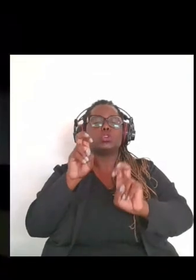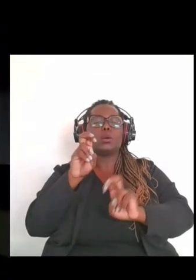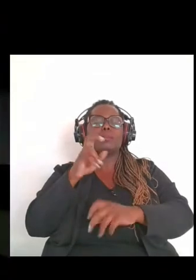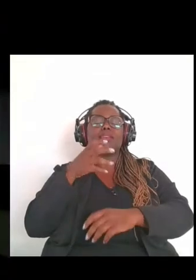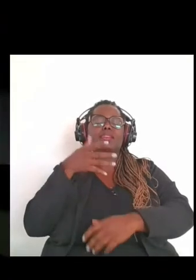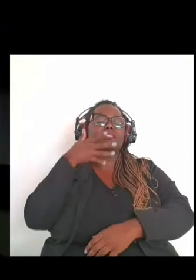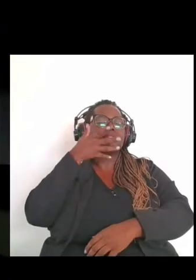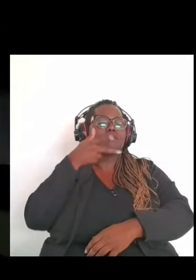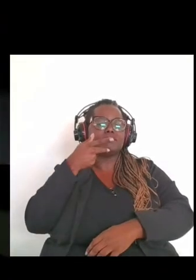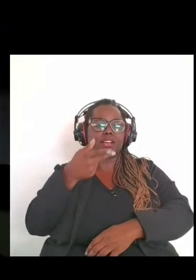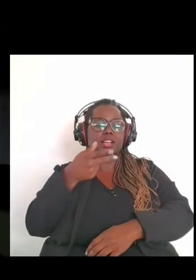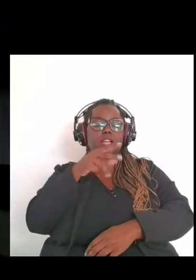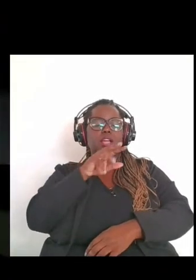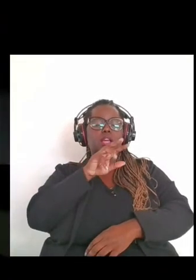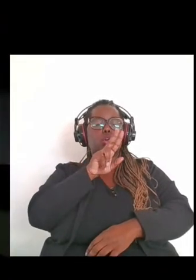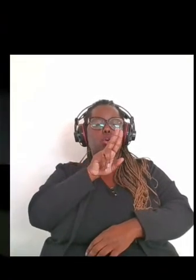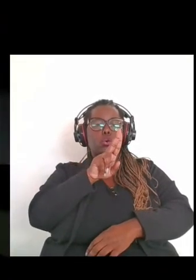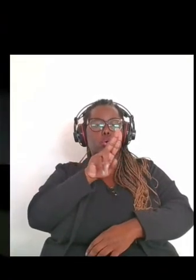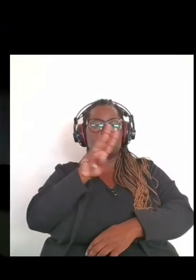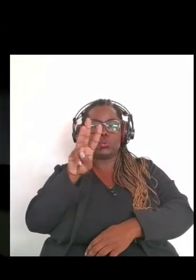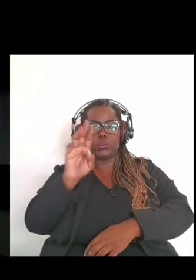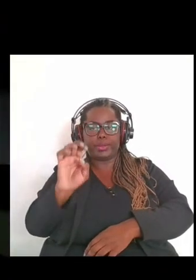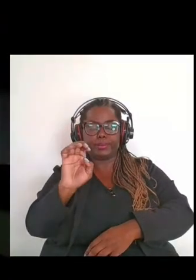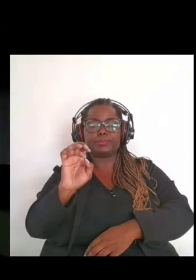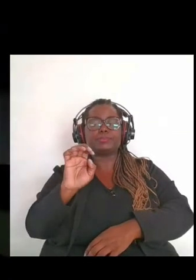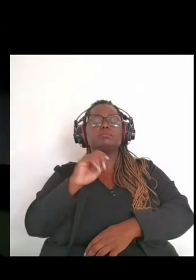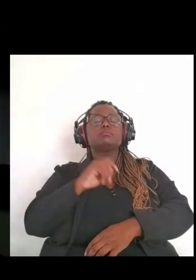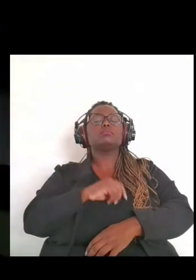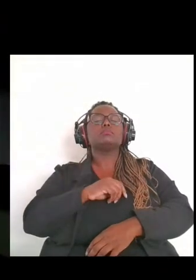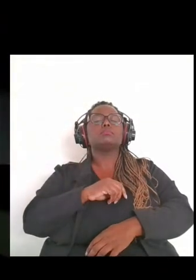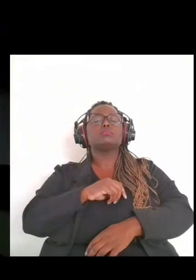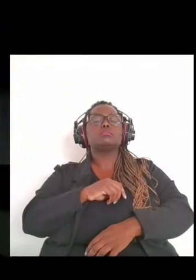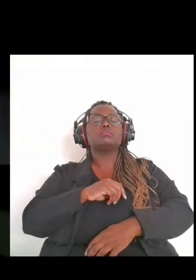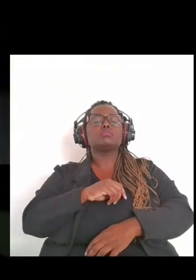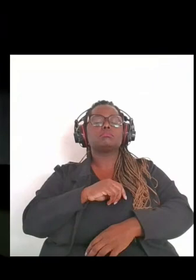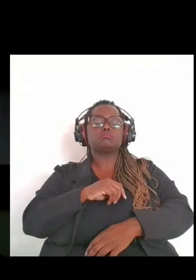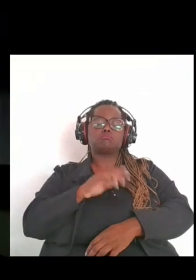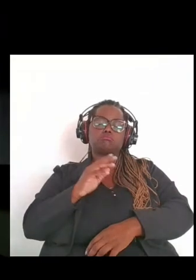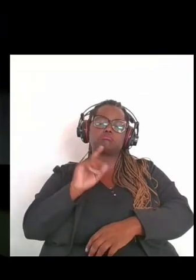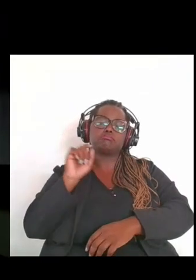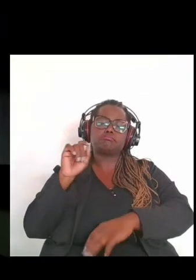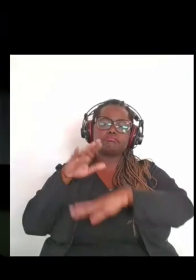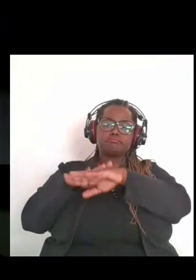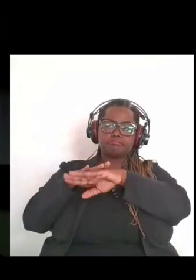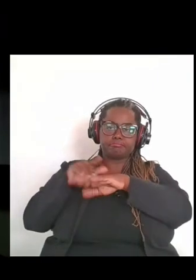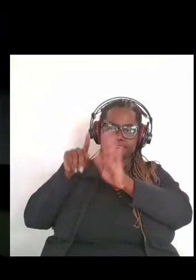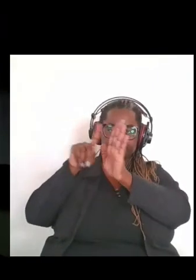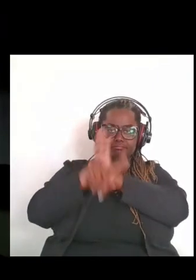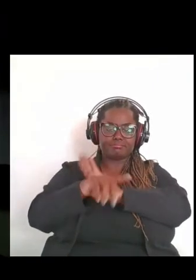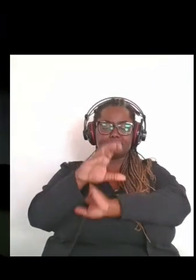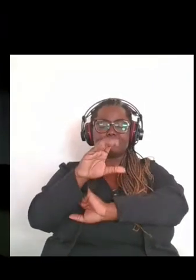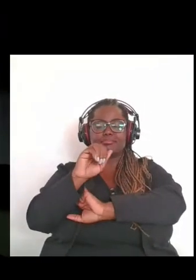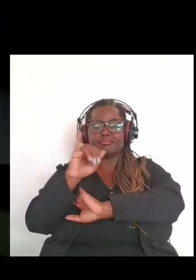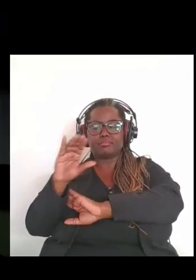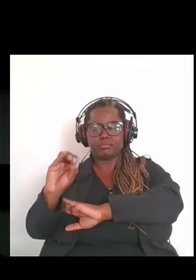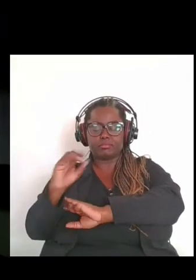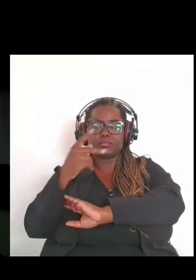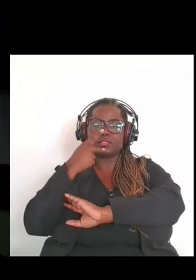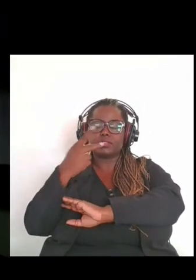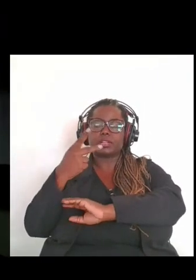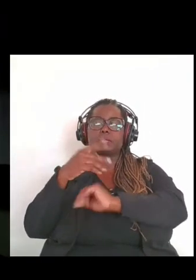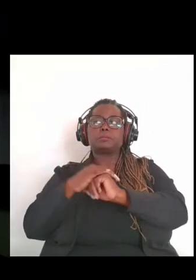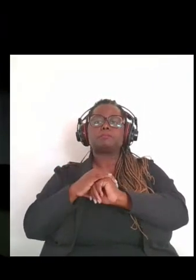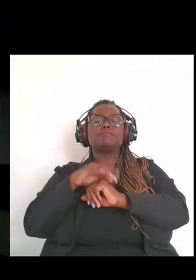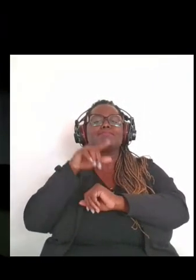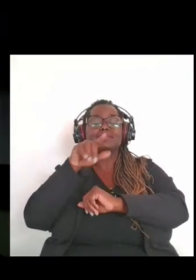what Uber said by Kyle and I think that after addressing his uh comment we can